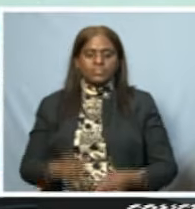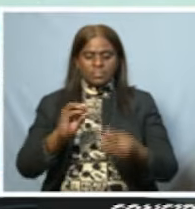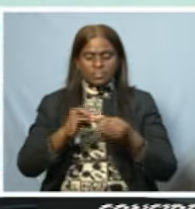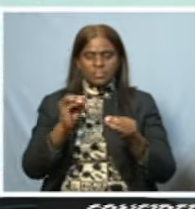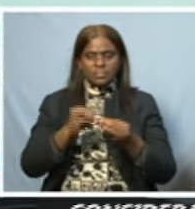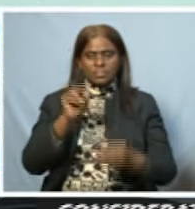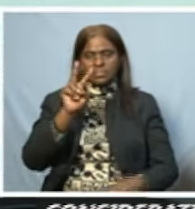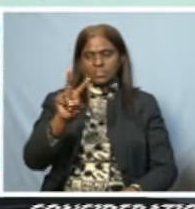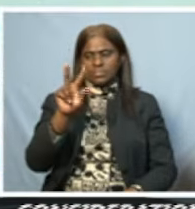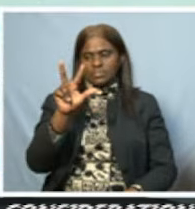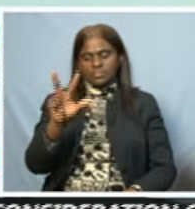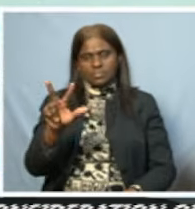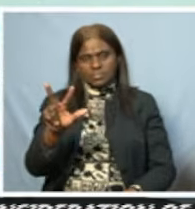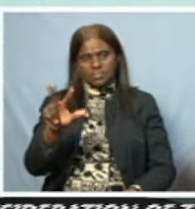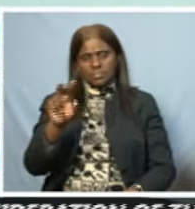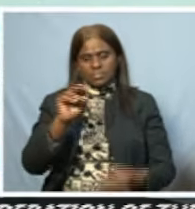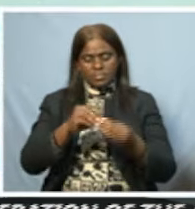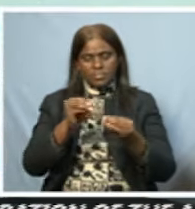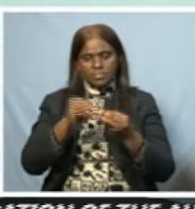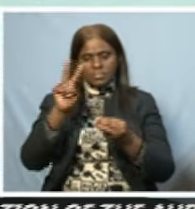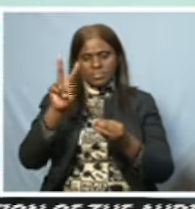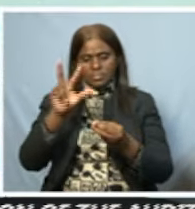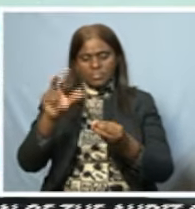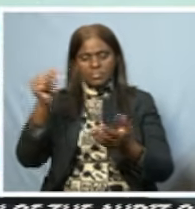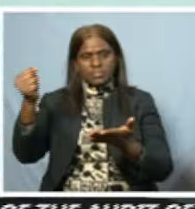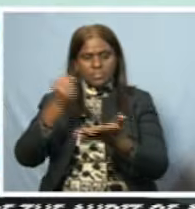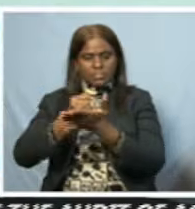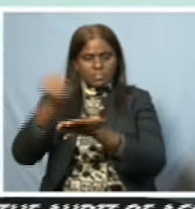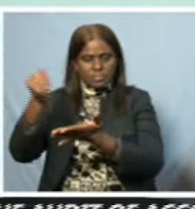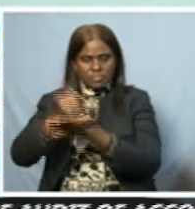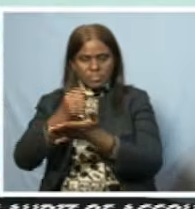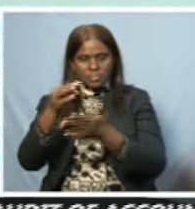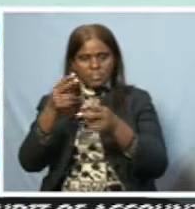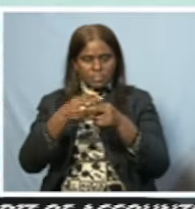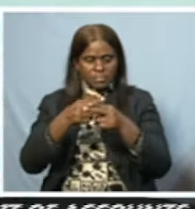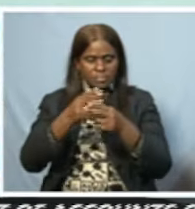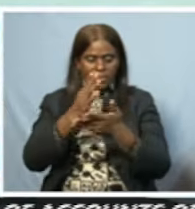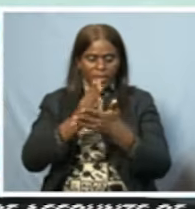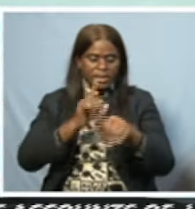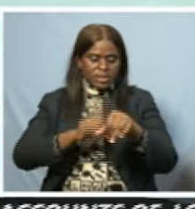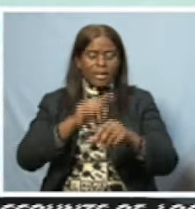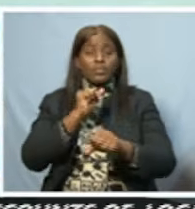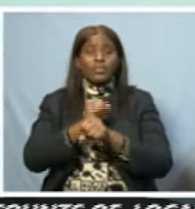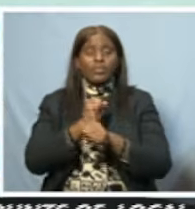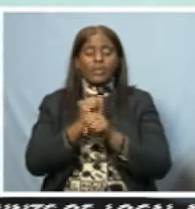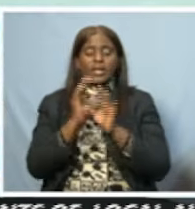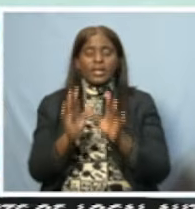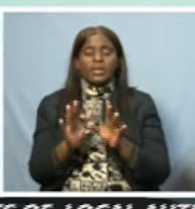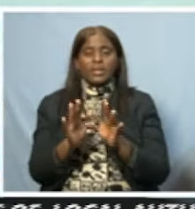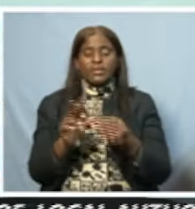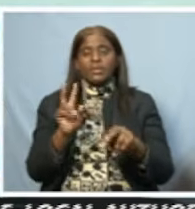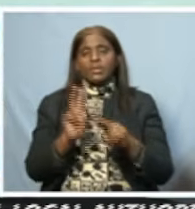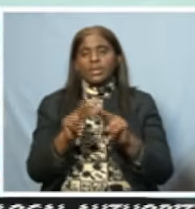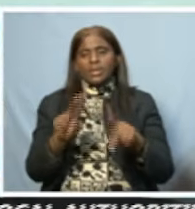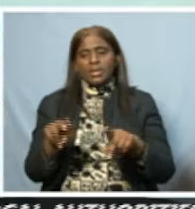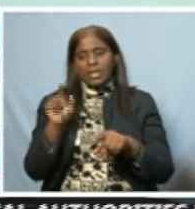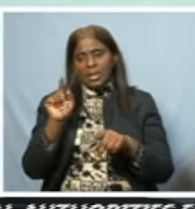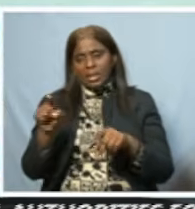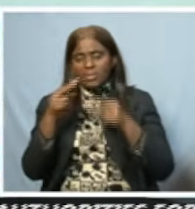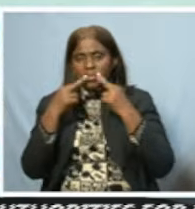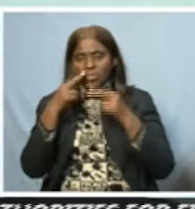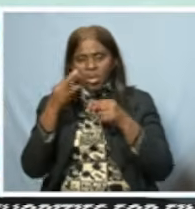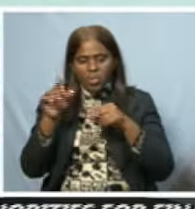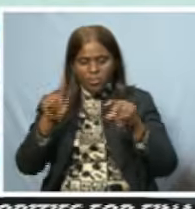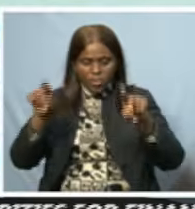Appendix 23, employment of temporal workers. Chair, the findings of